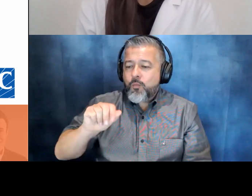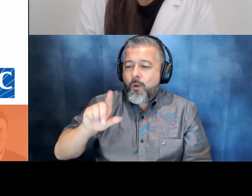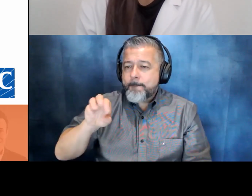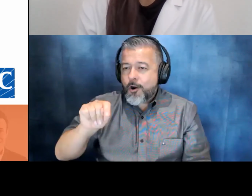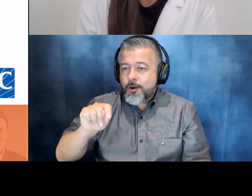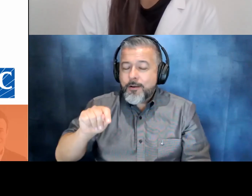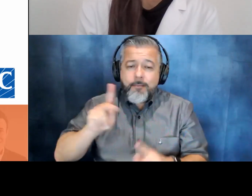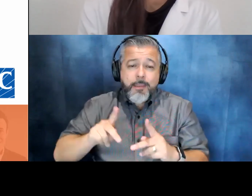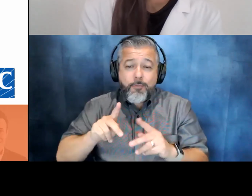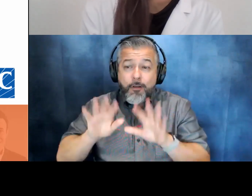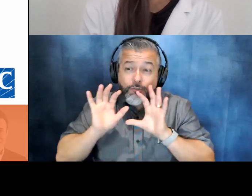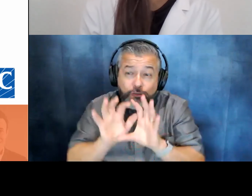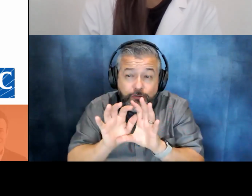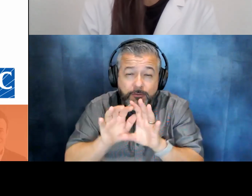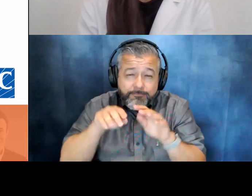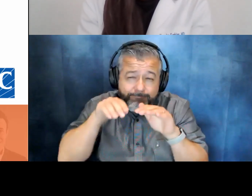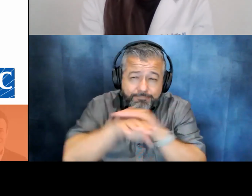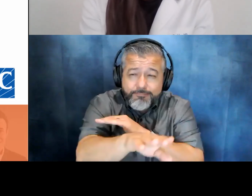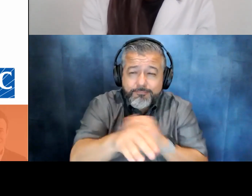can enjoy those from home.